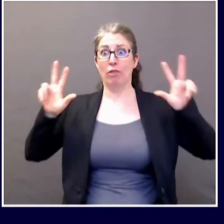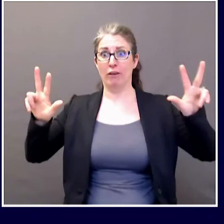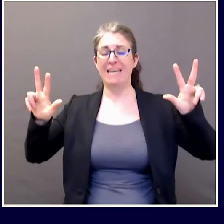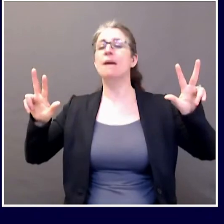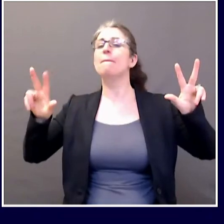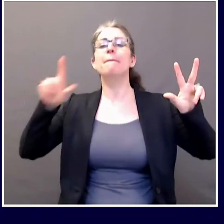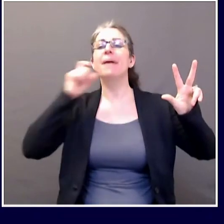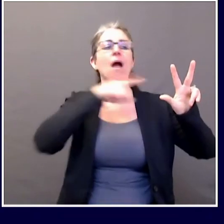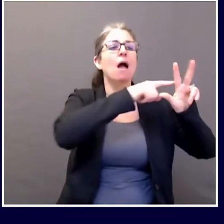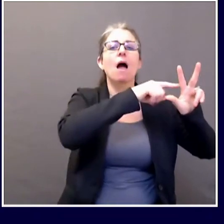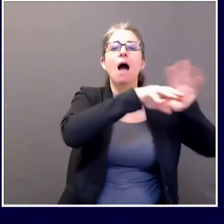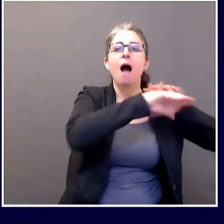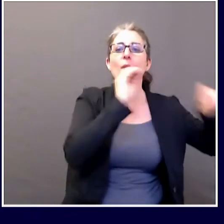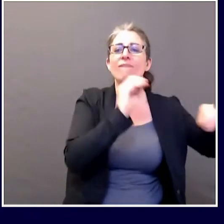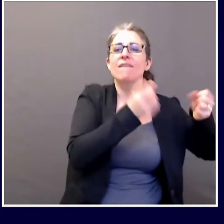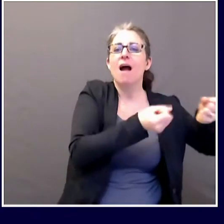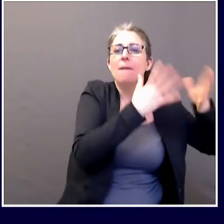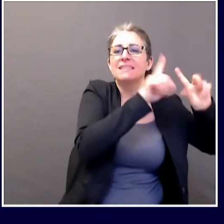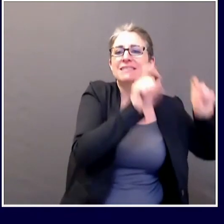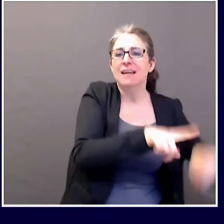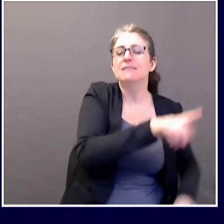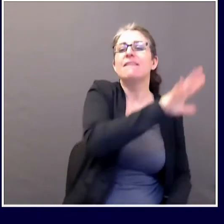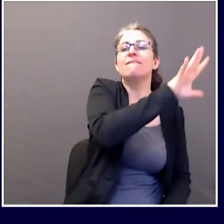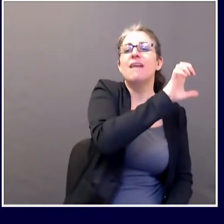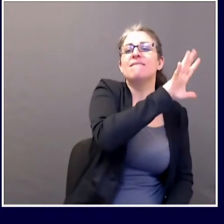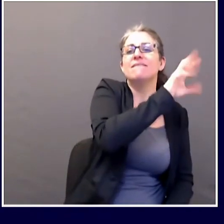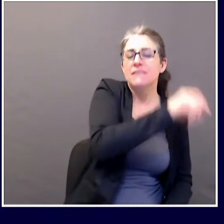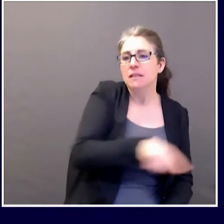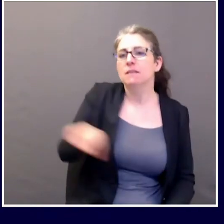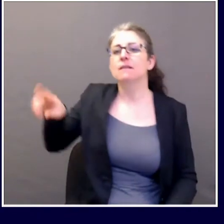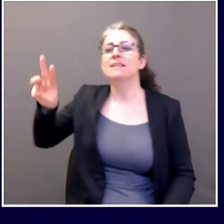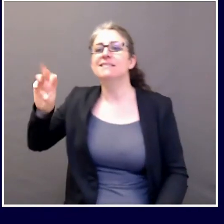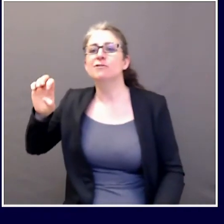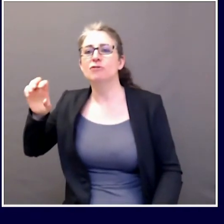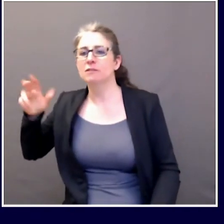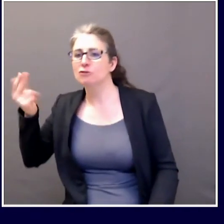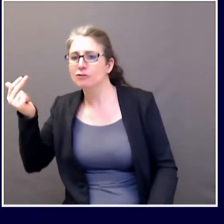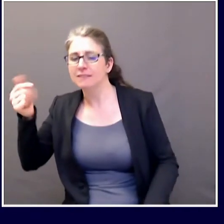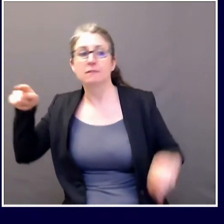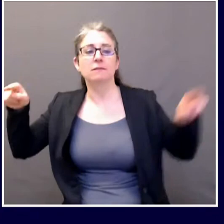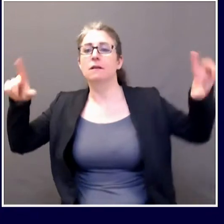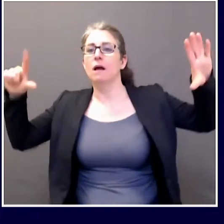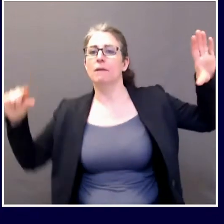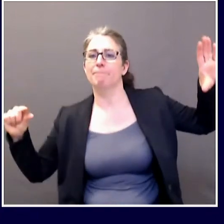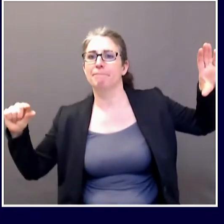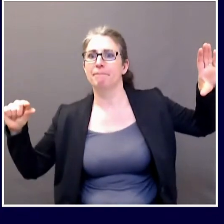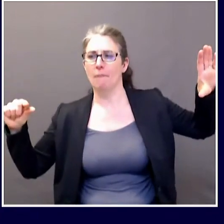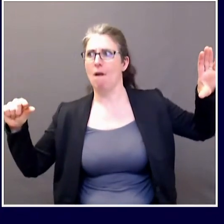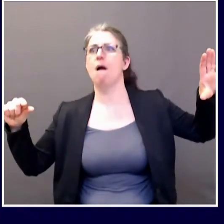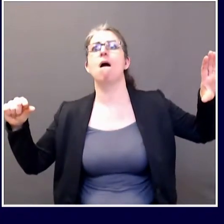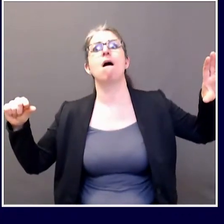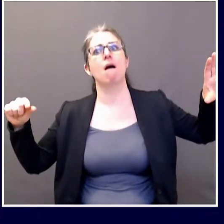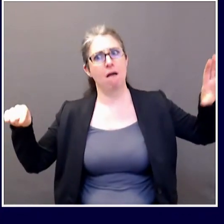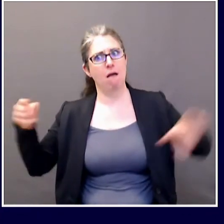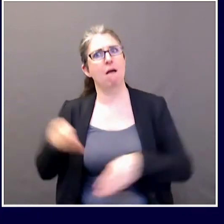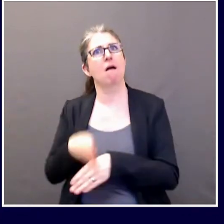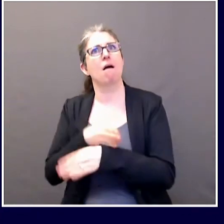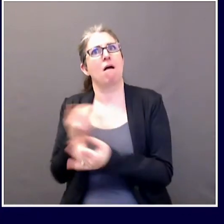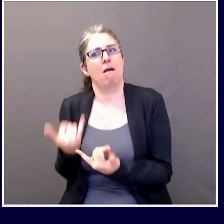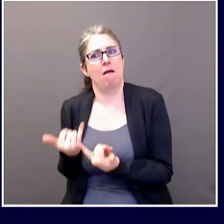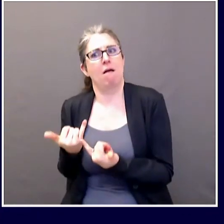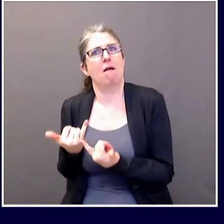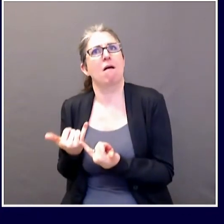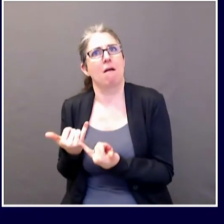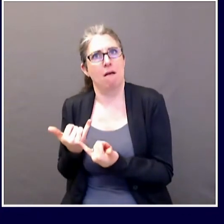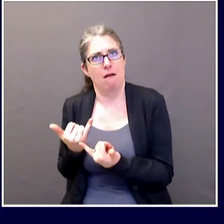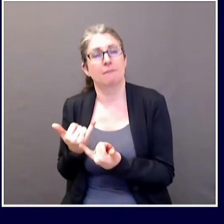rate and the reductions that we have seen in the recent week or two are real. They are not a function of diminutions in testing